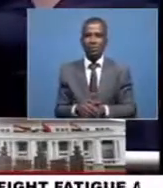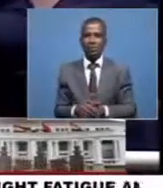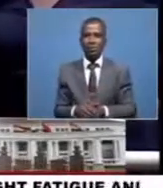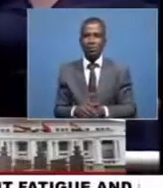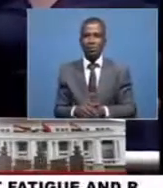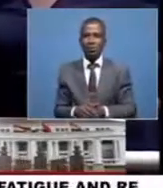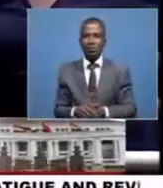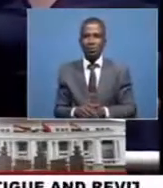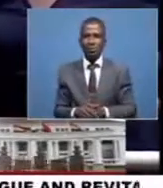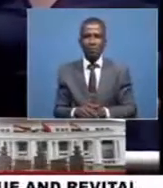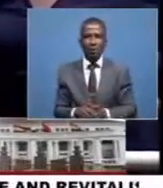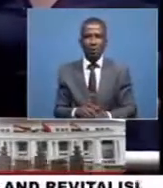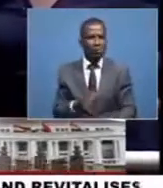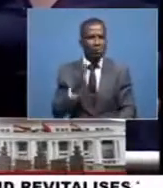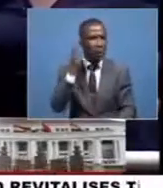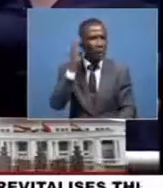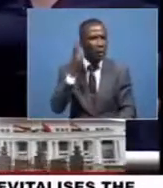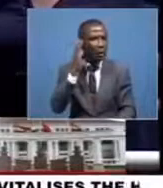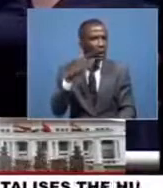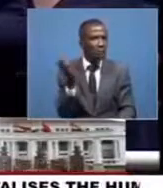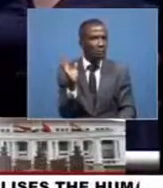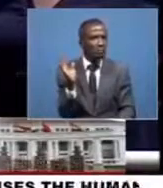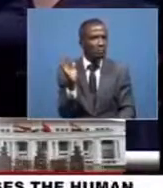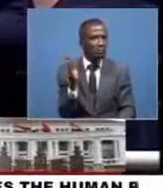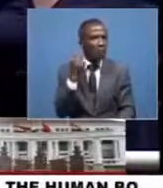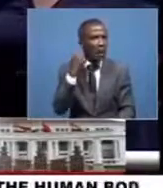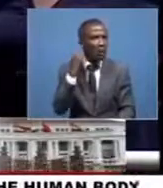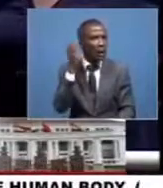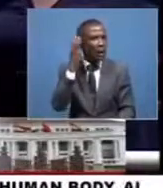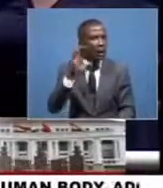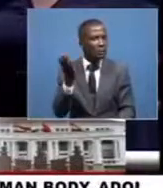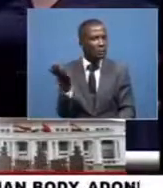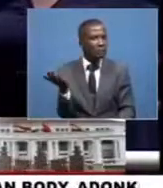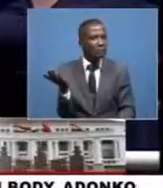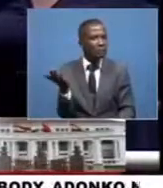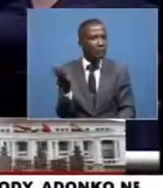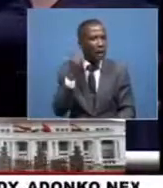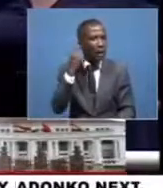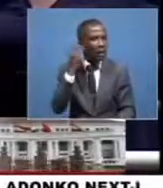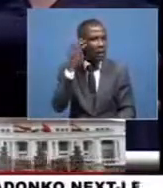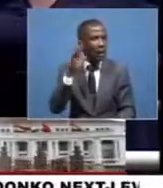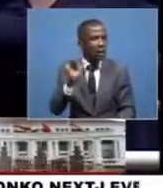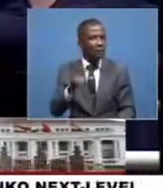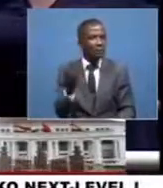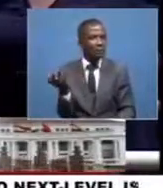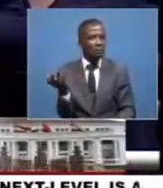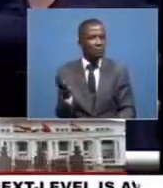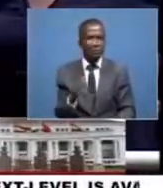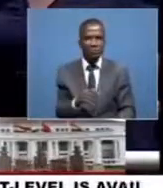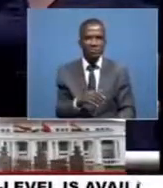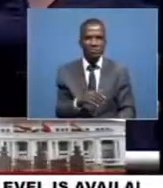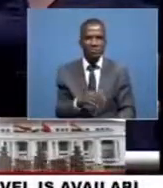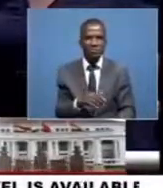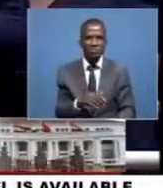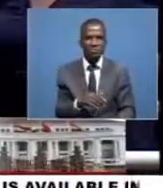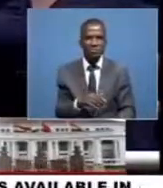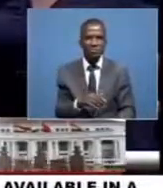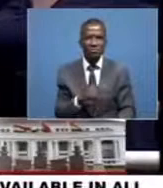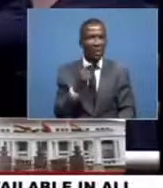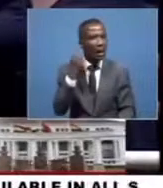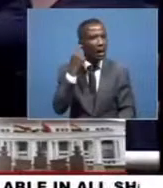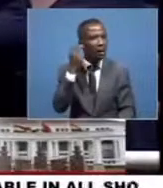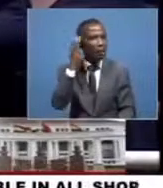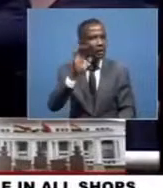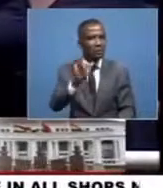that. Well, I would like you to give me your understanding of what but that's how I understood it. I never heard them. I never heard them say